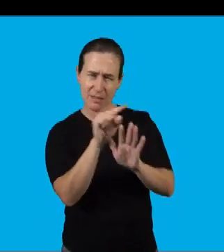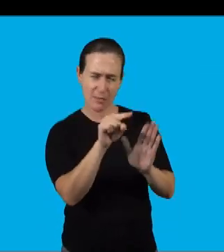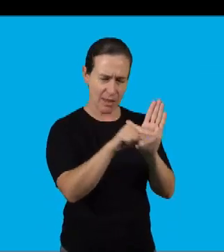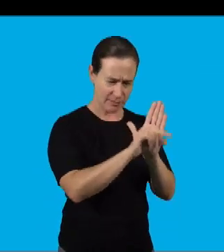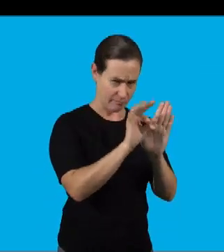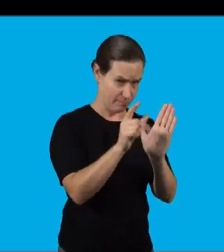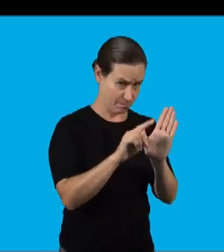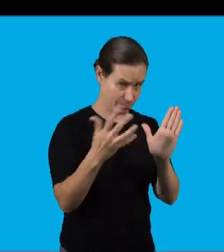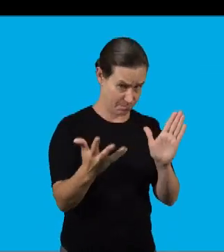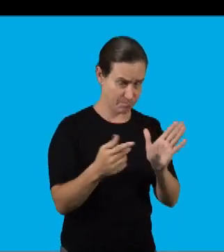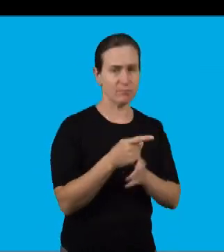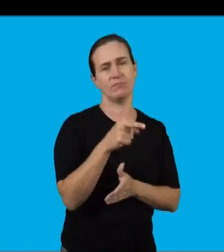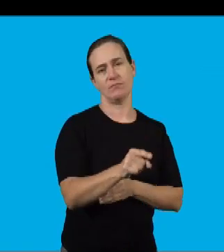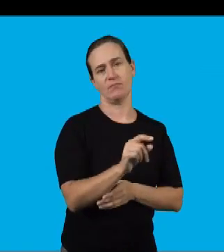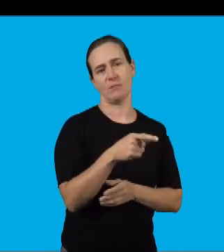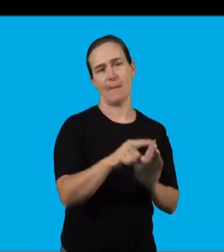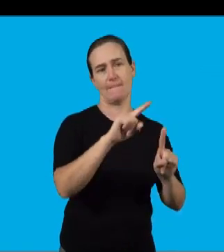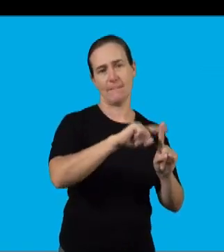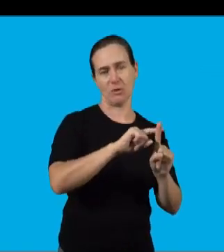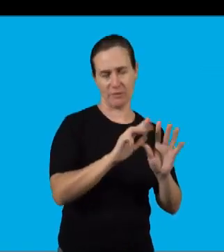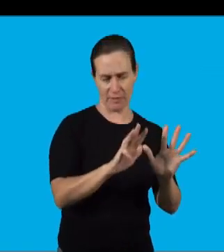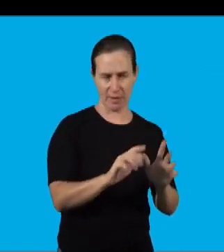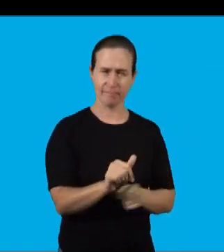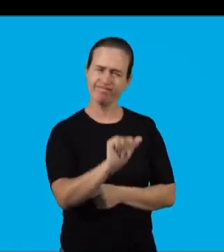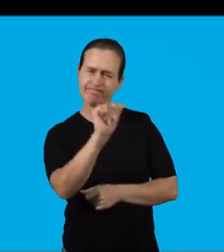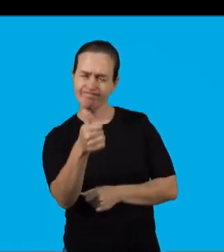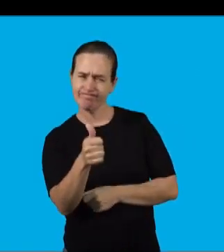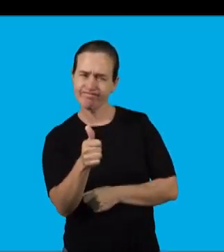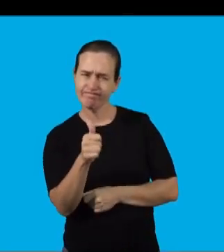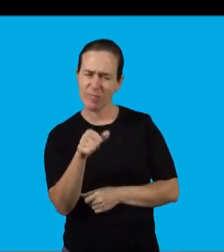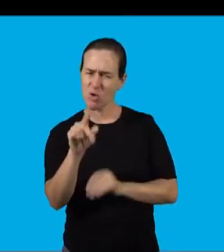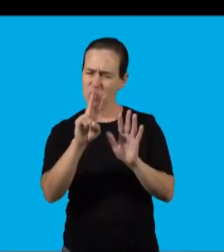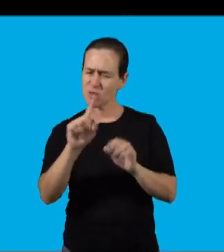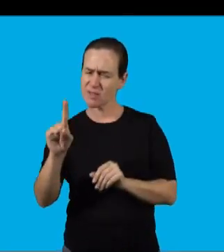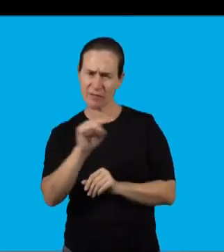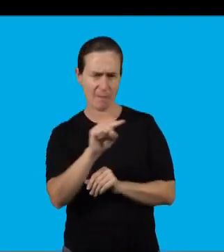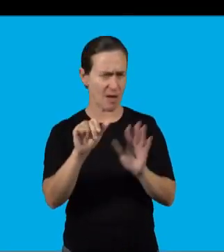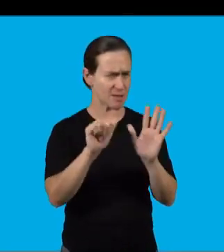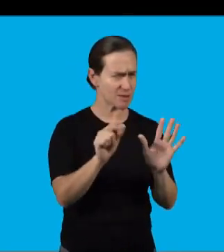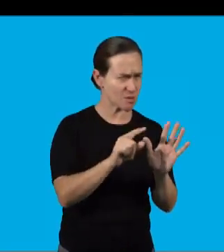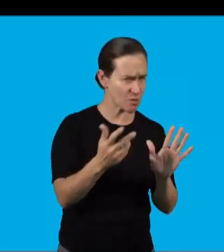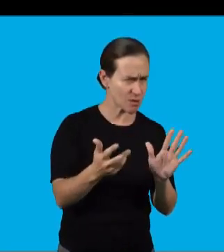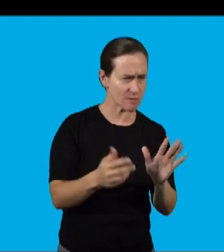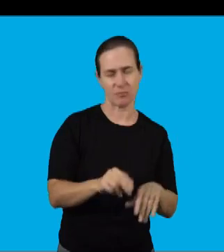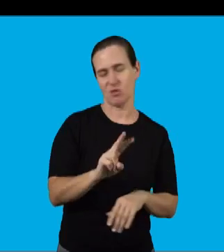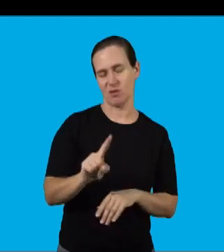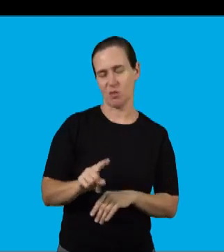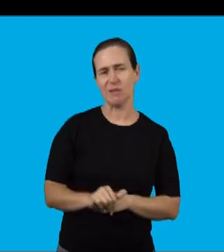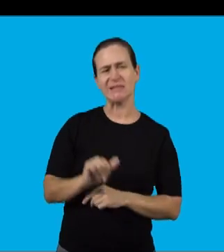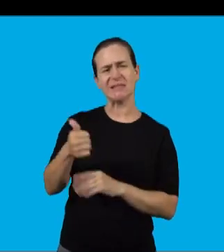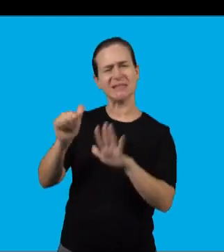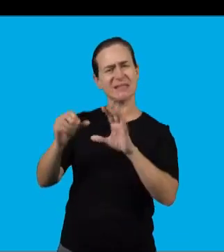minus -3, that is going to give us a positive 9. 27 minus 6 is going to give us